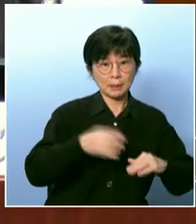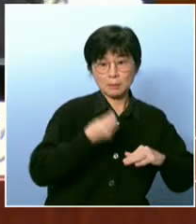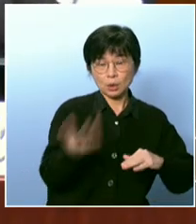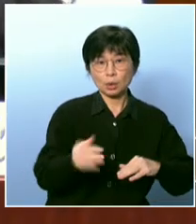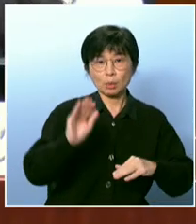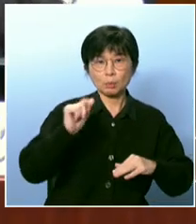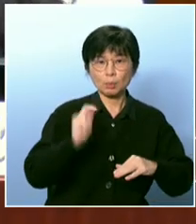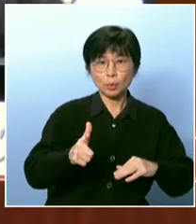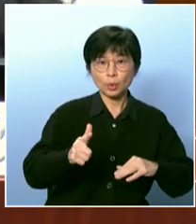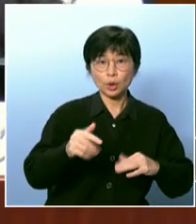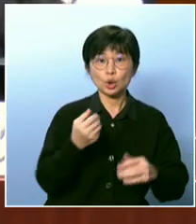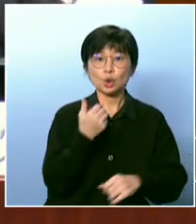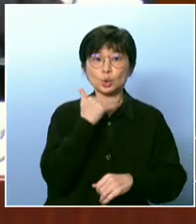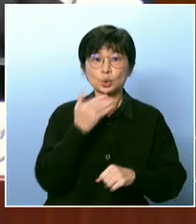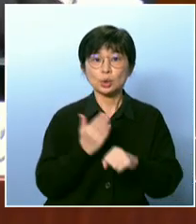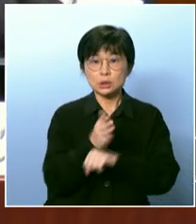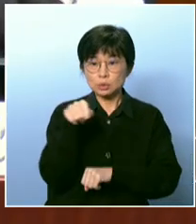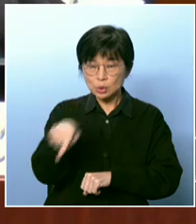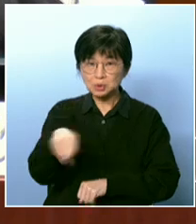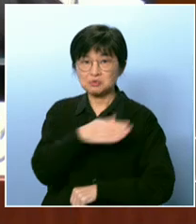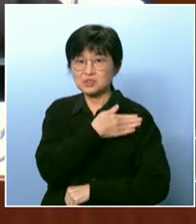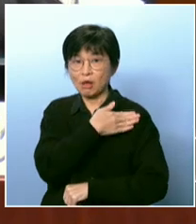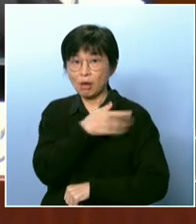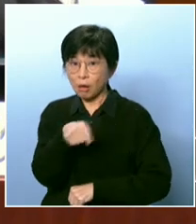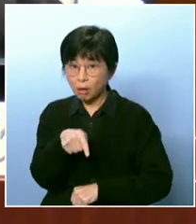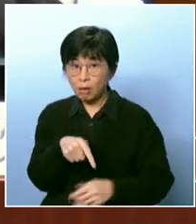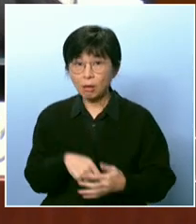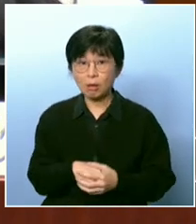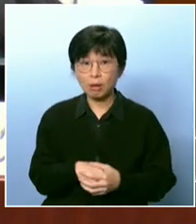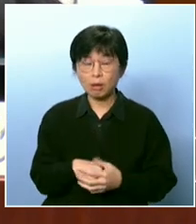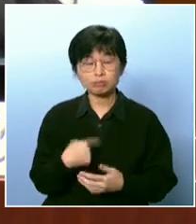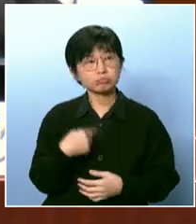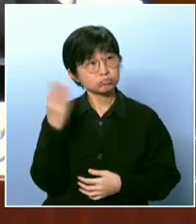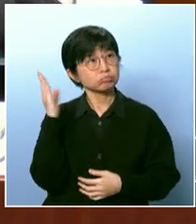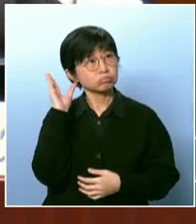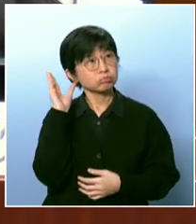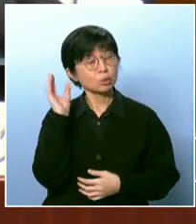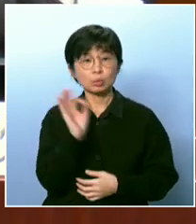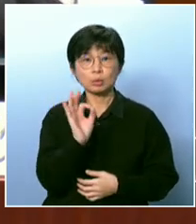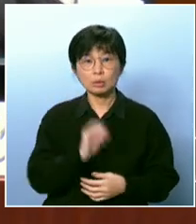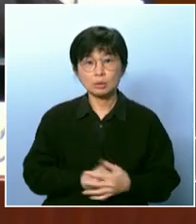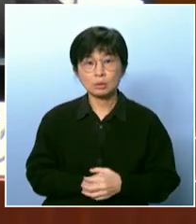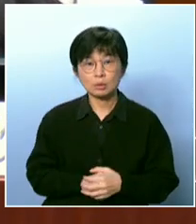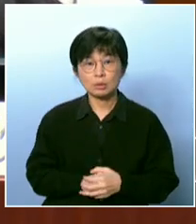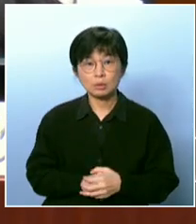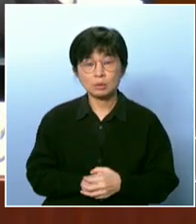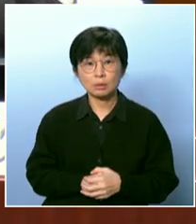figure already included what they have planned up to